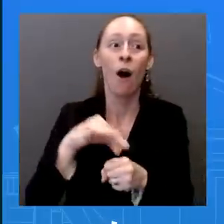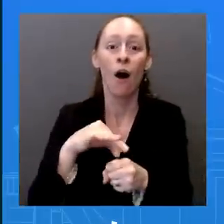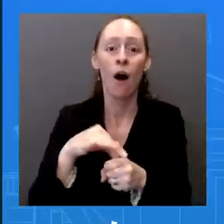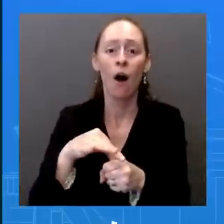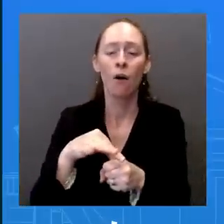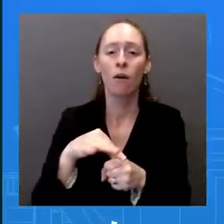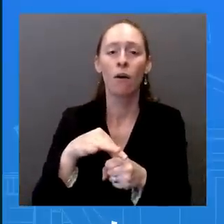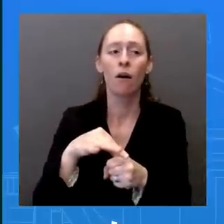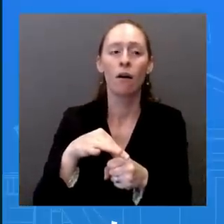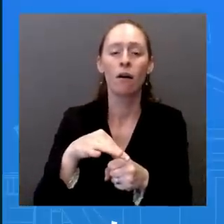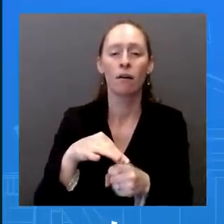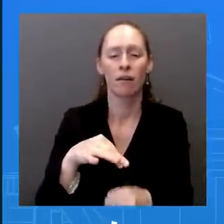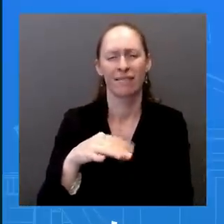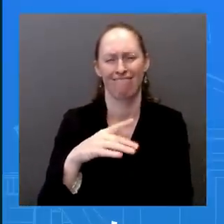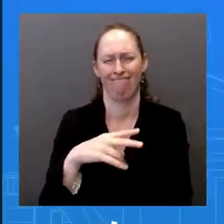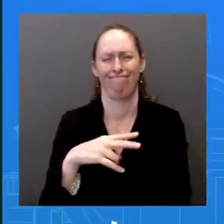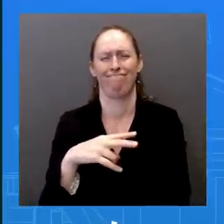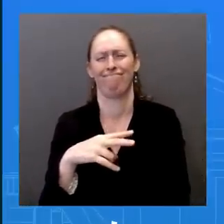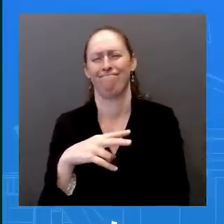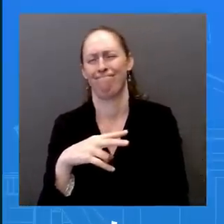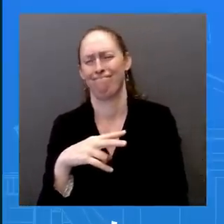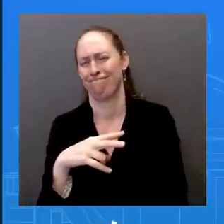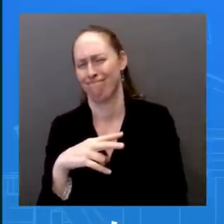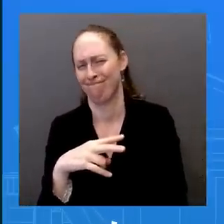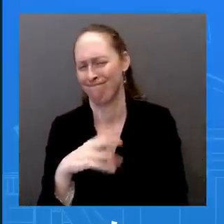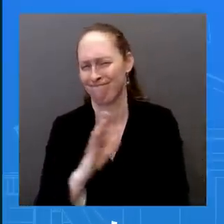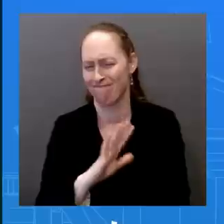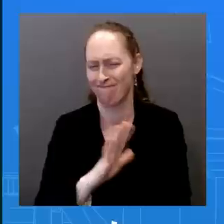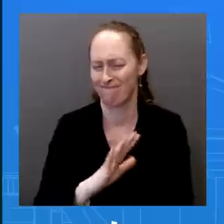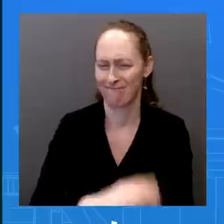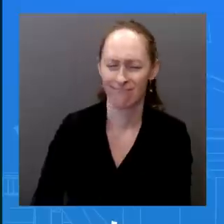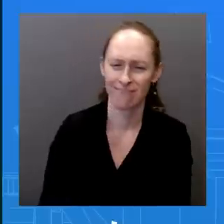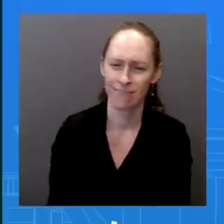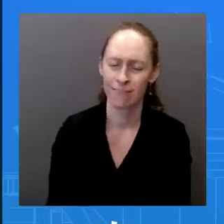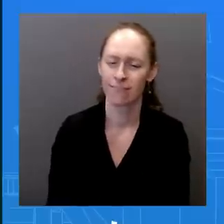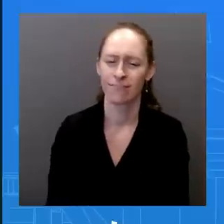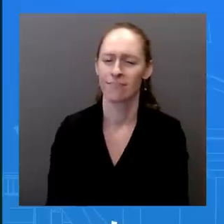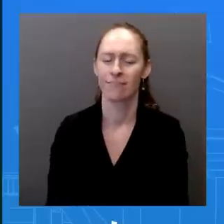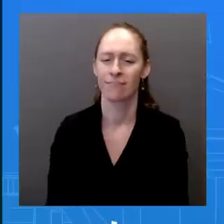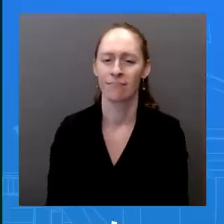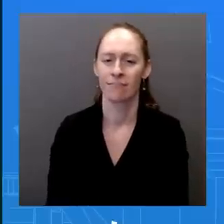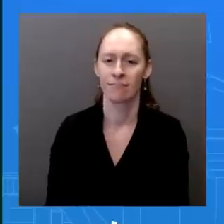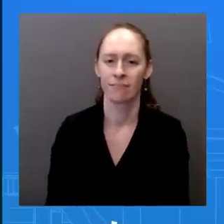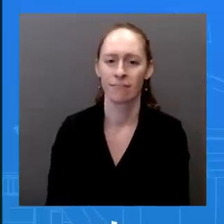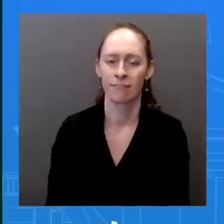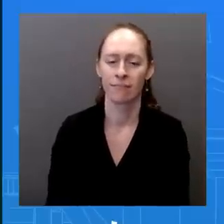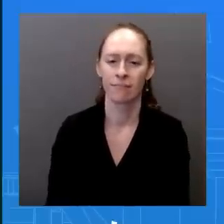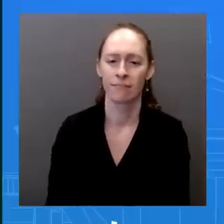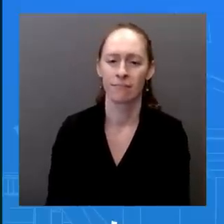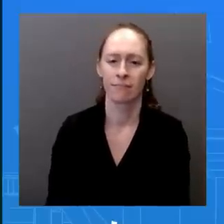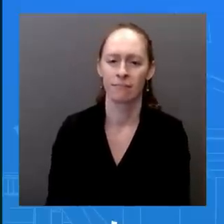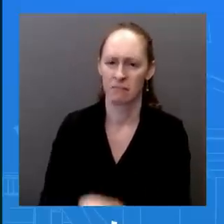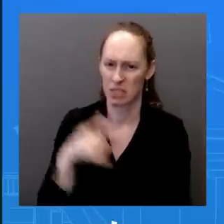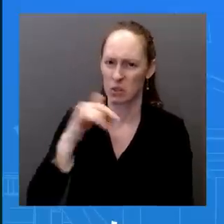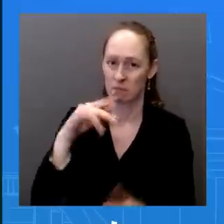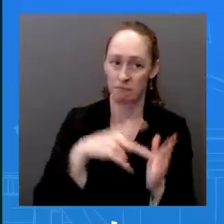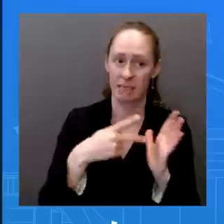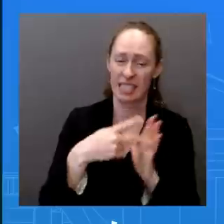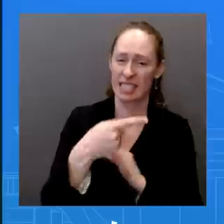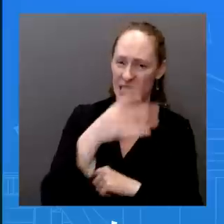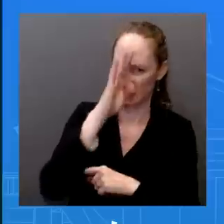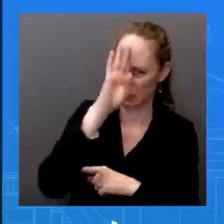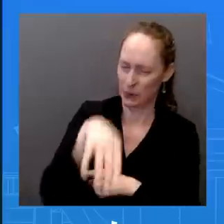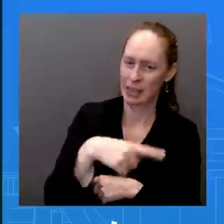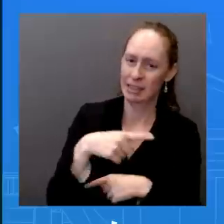country that has suffered setbacks militarily, diplomatically, and those setbacks, we think, are